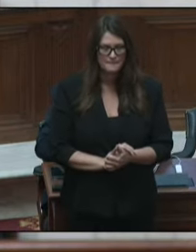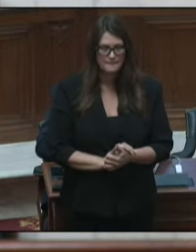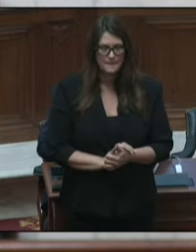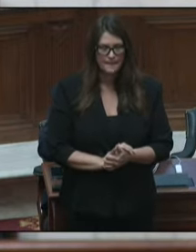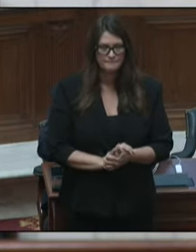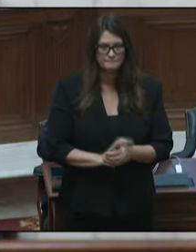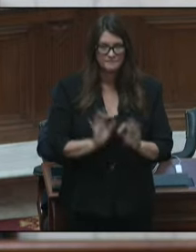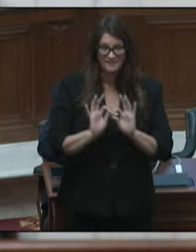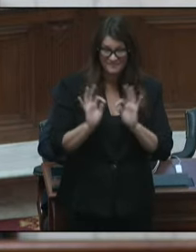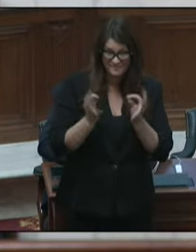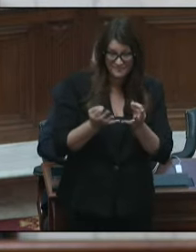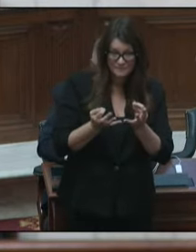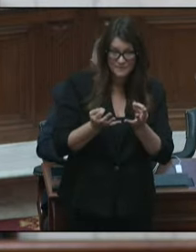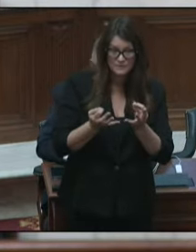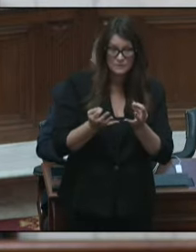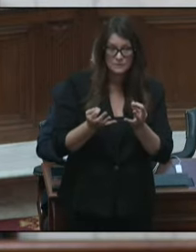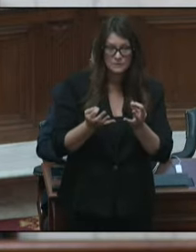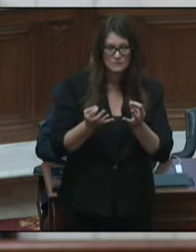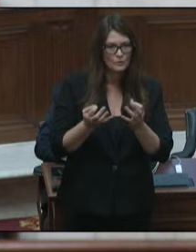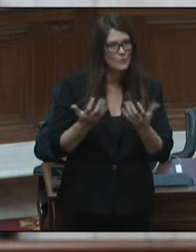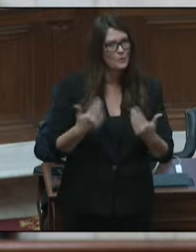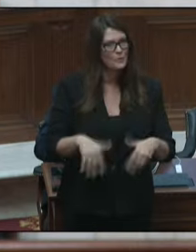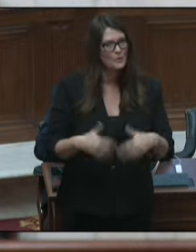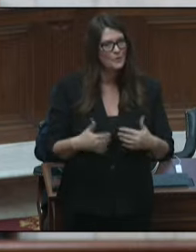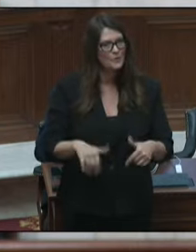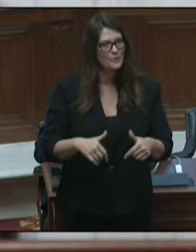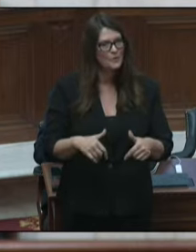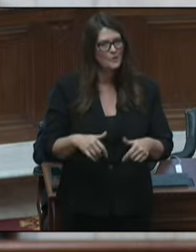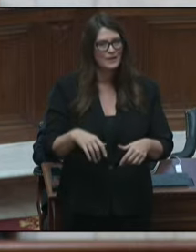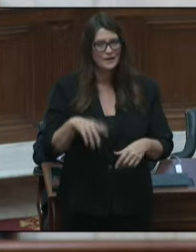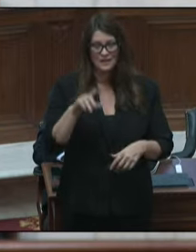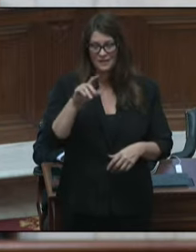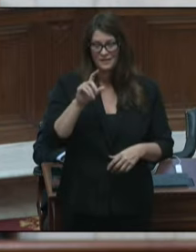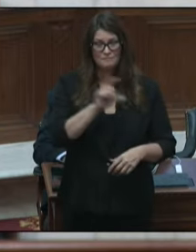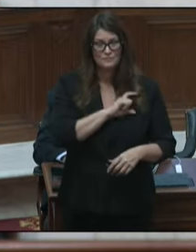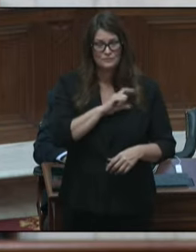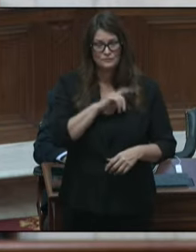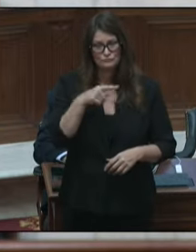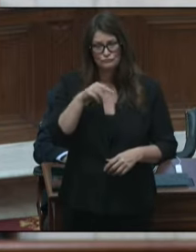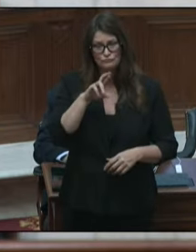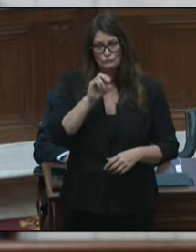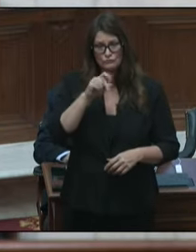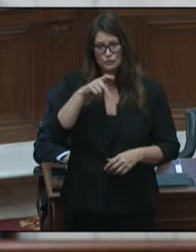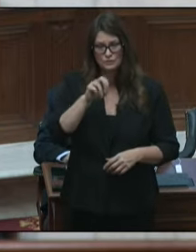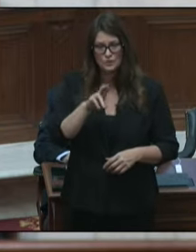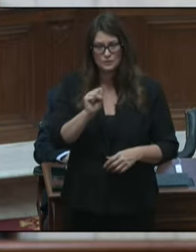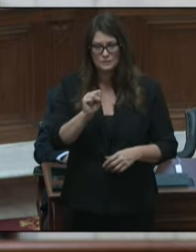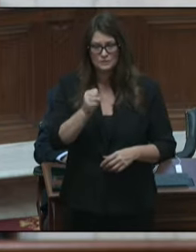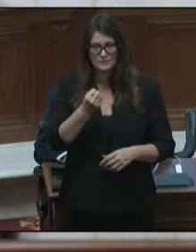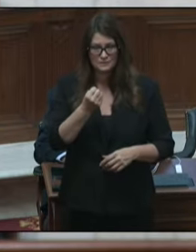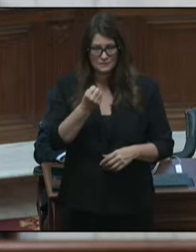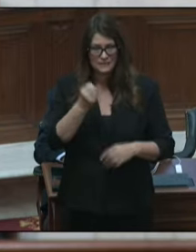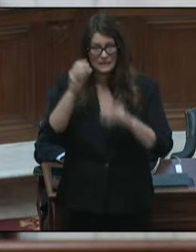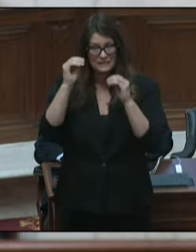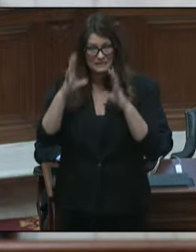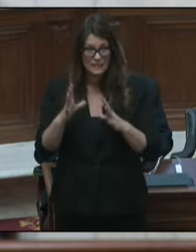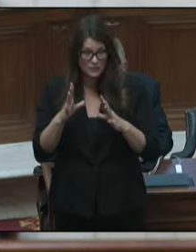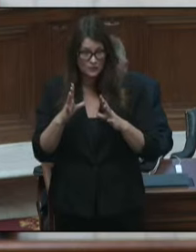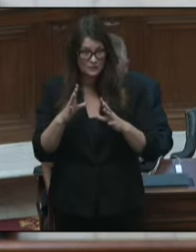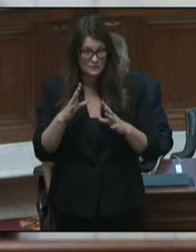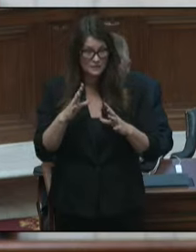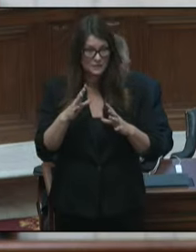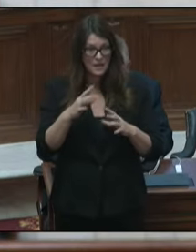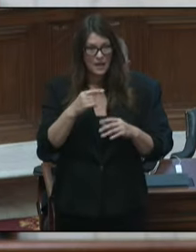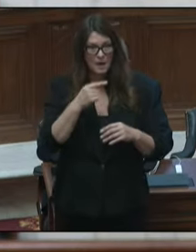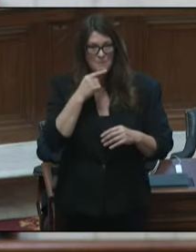of families, we stepped up. We stepped up for our troopers. We stepped up for our teachers and our public